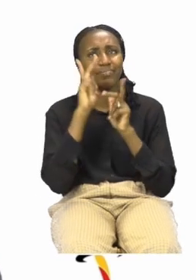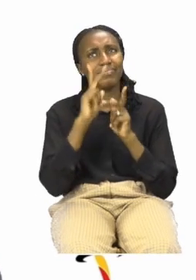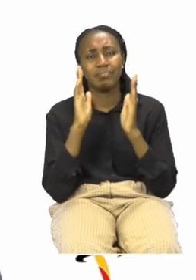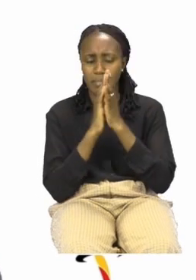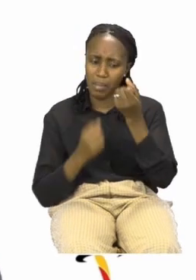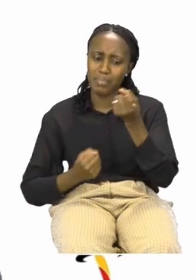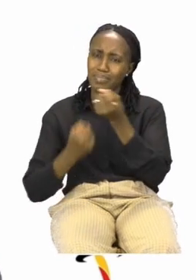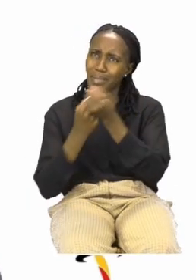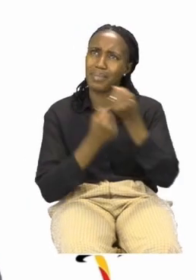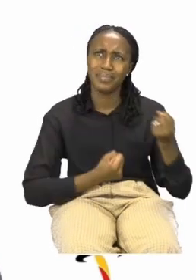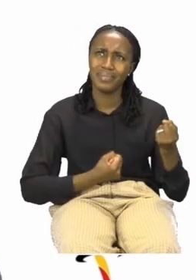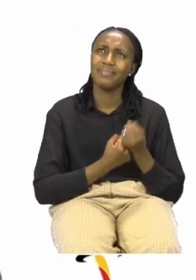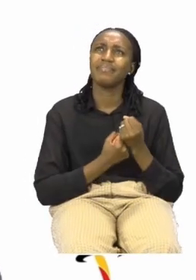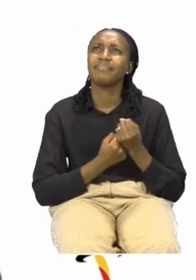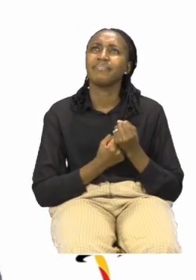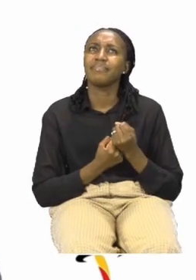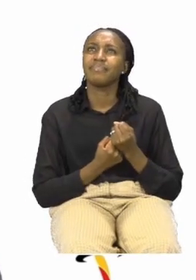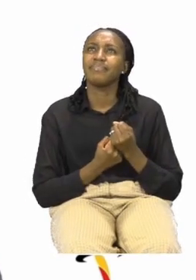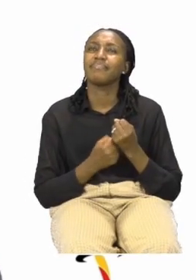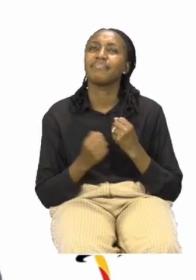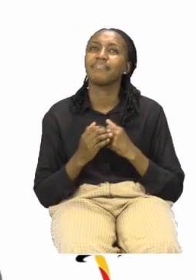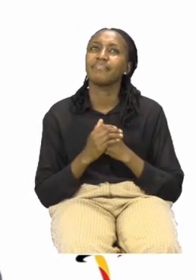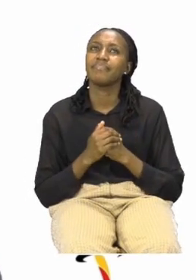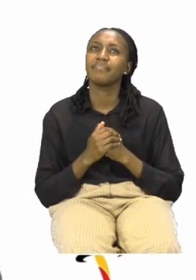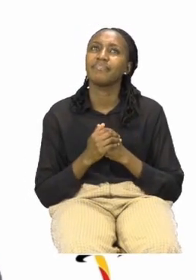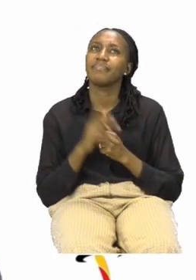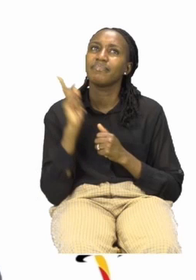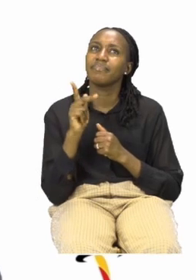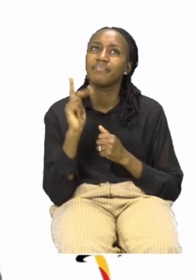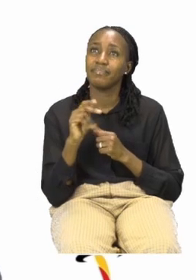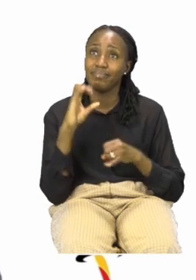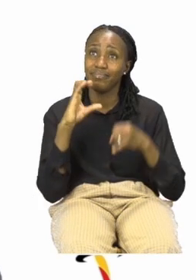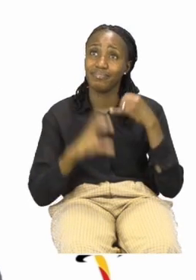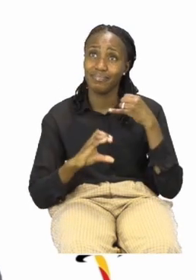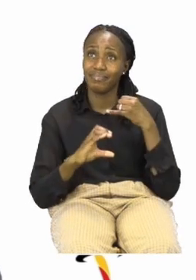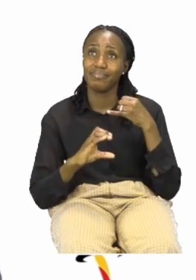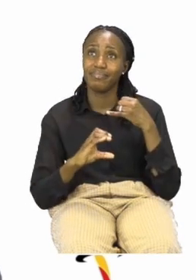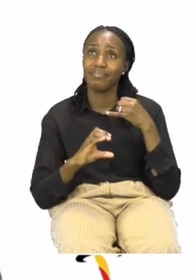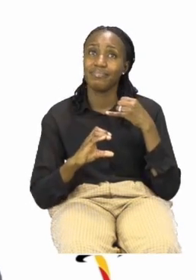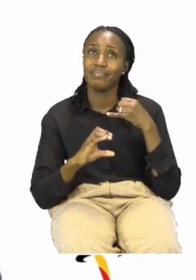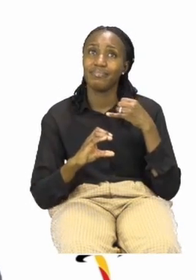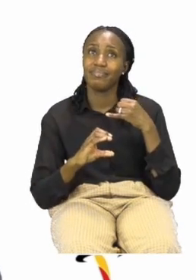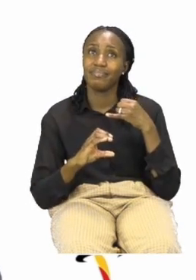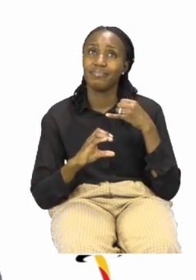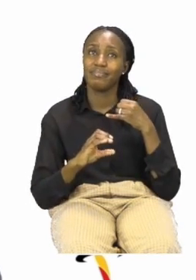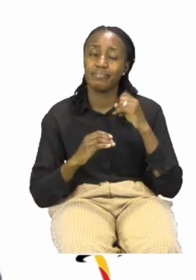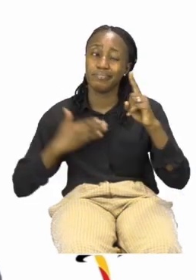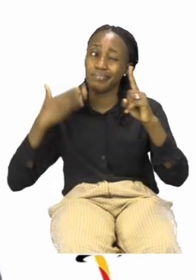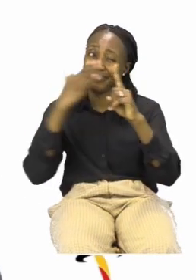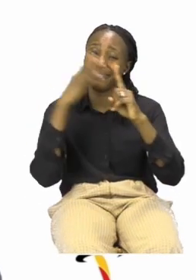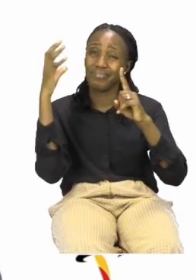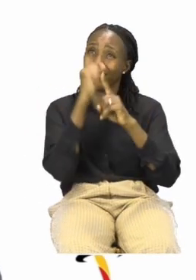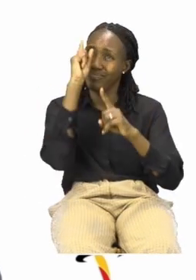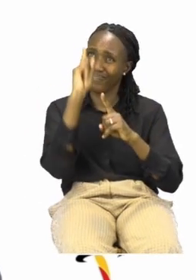we preserve this industry and we look after this industry. I also want to conclude by saying the achievement of one